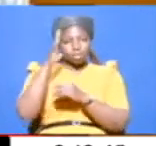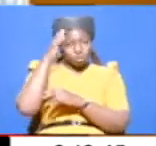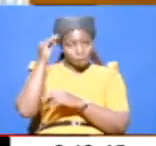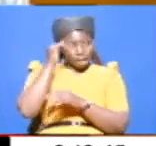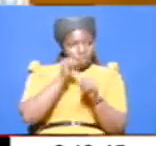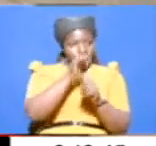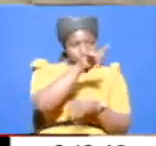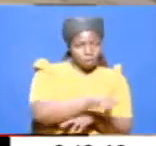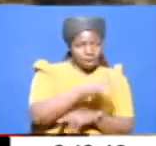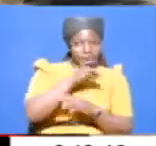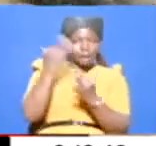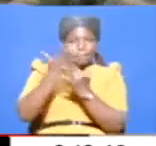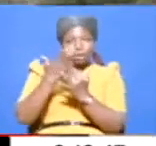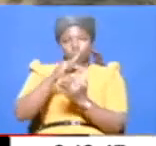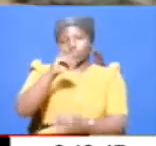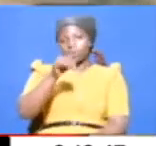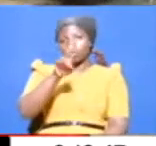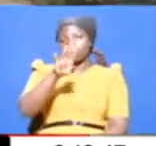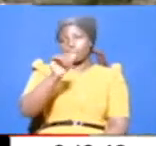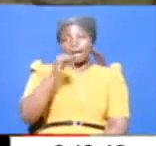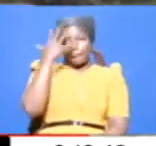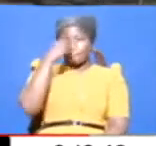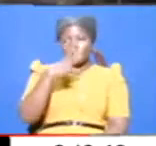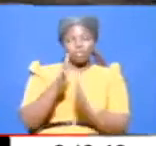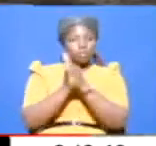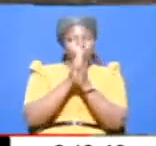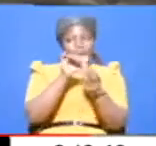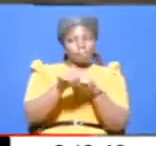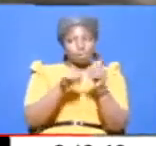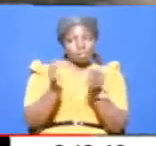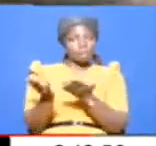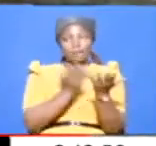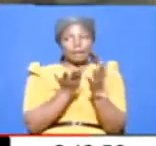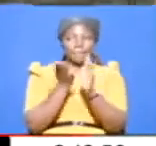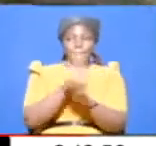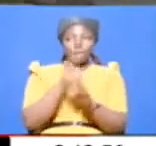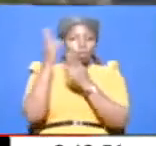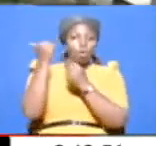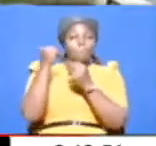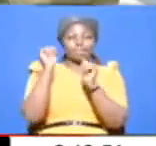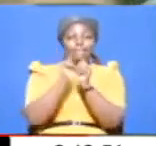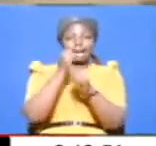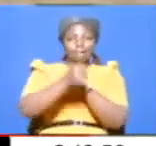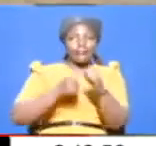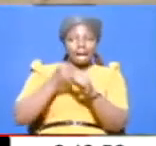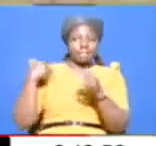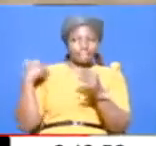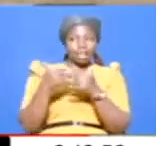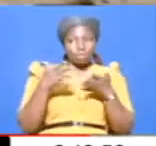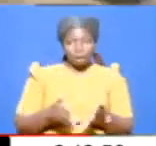Juba. It is beautiful story of restoration and hope 10 years down the line.